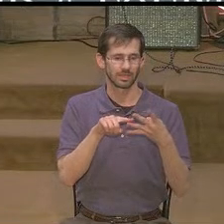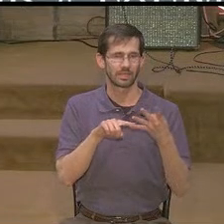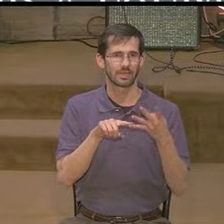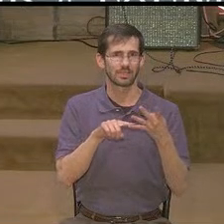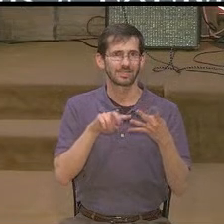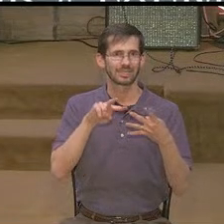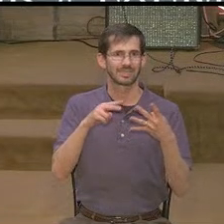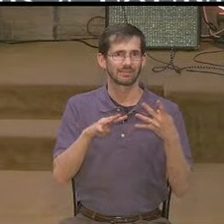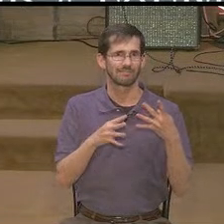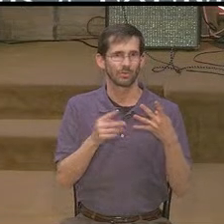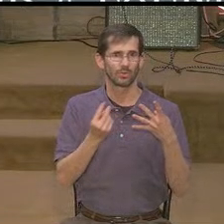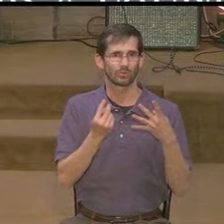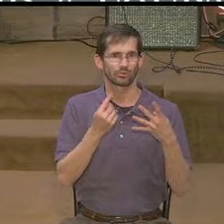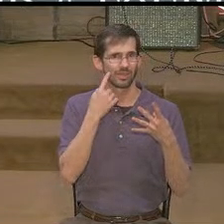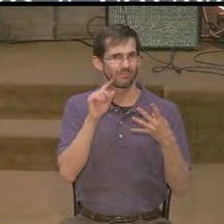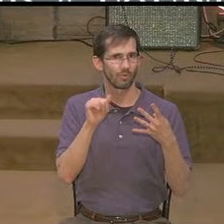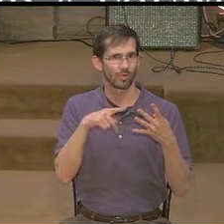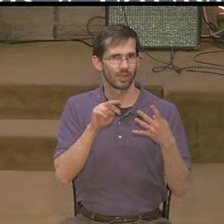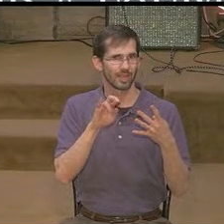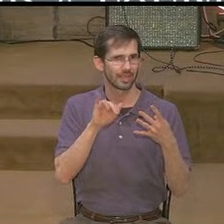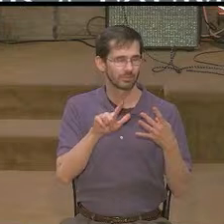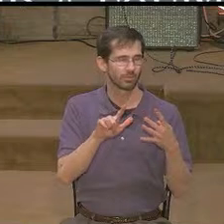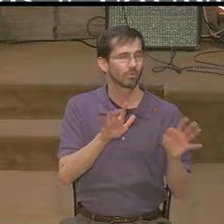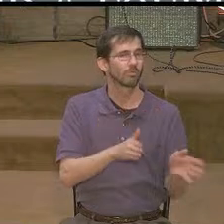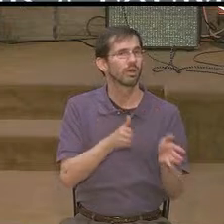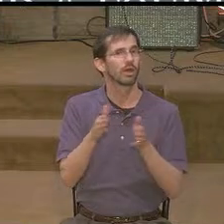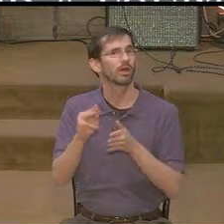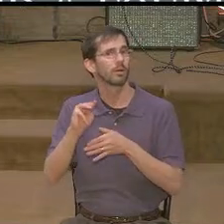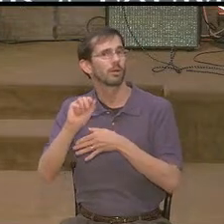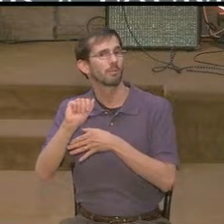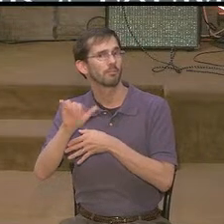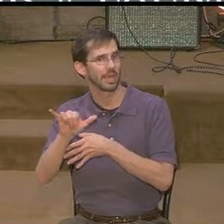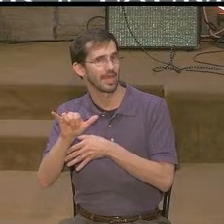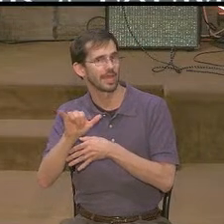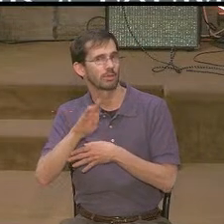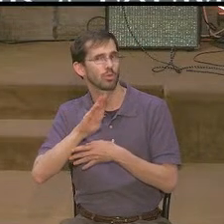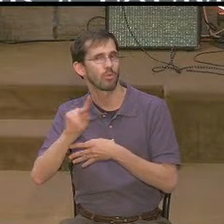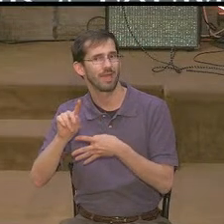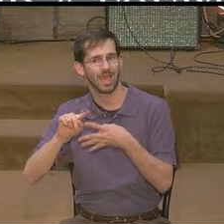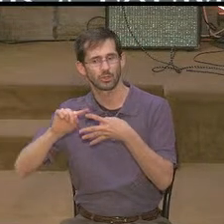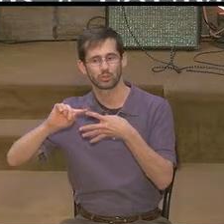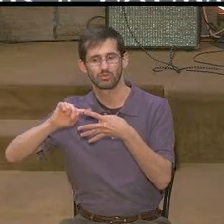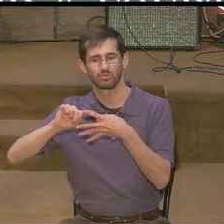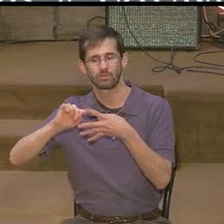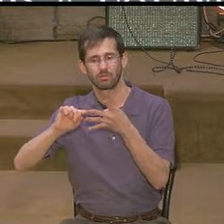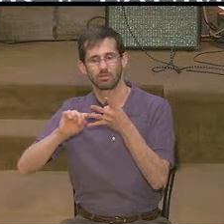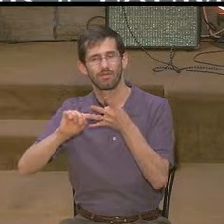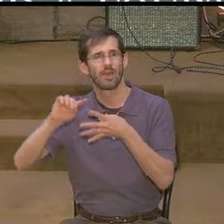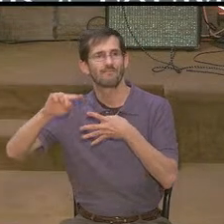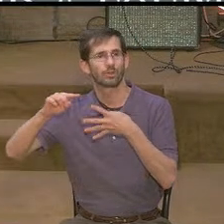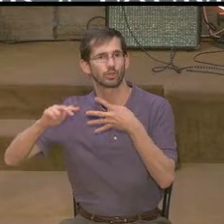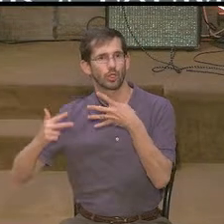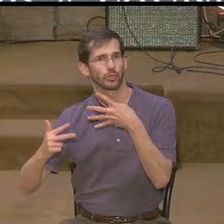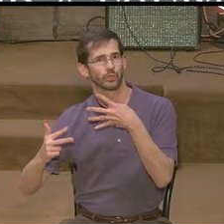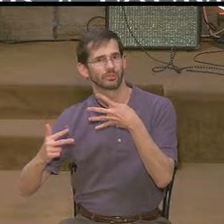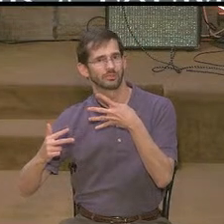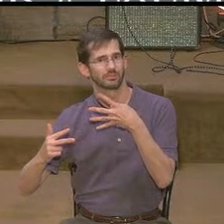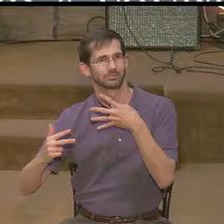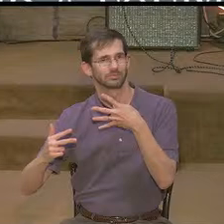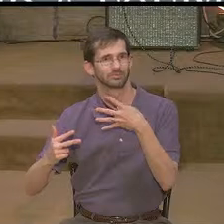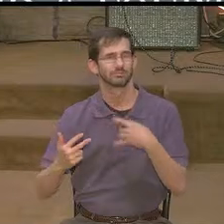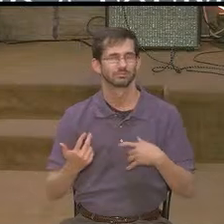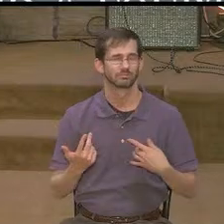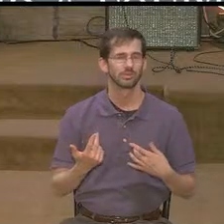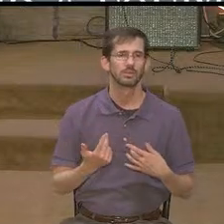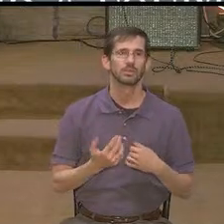the month of April. And in May, the study will return to the first and third Tuesday. And I've been talking to